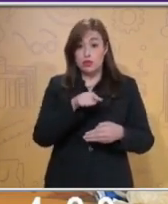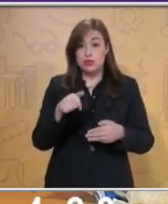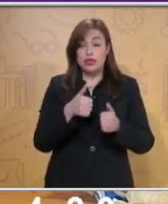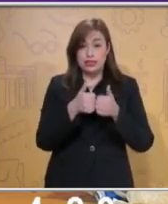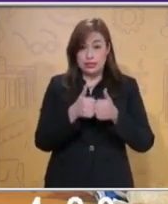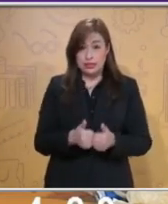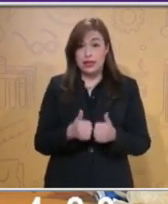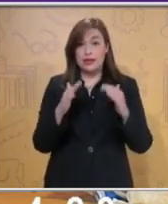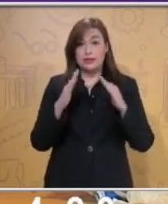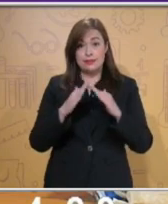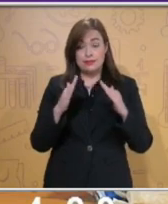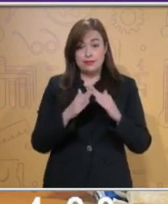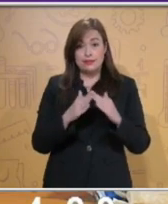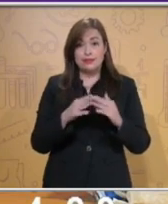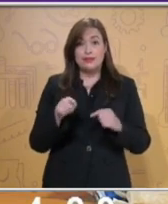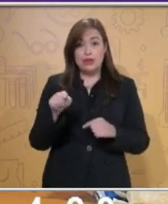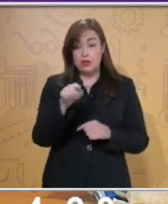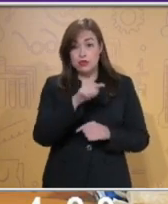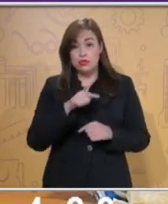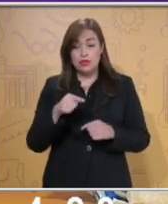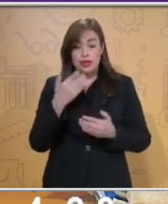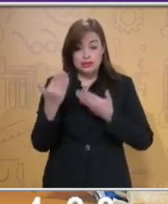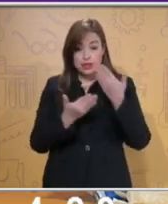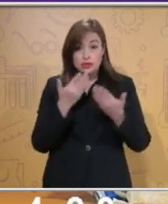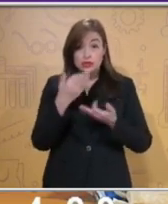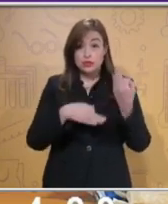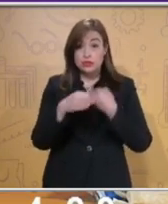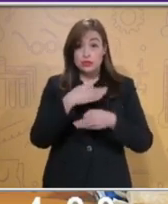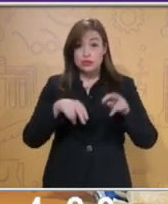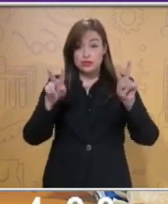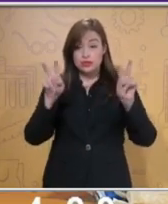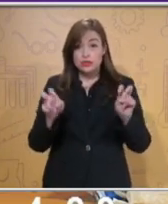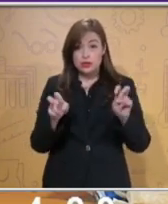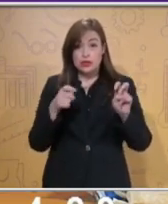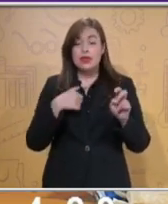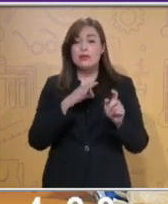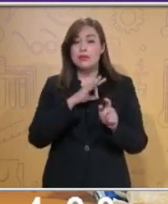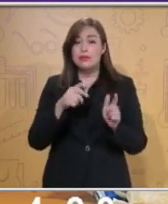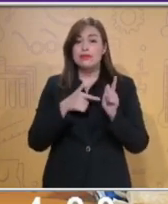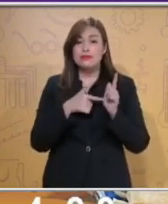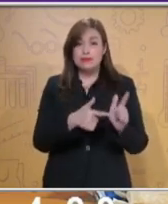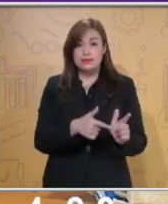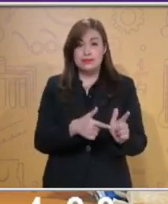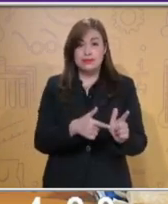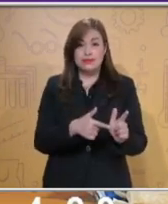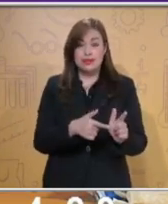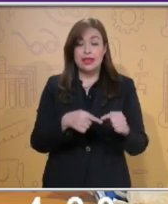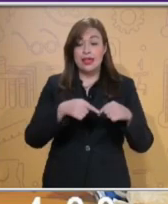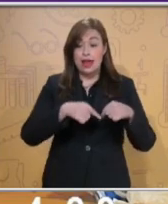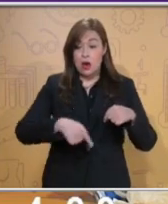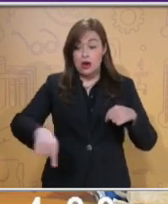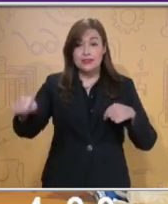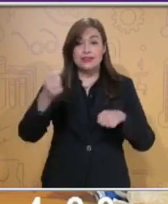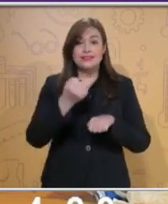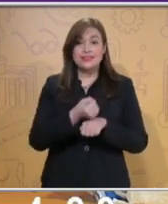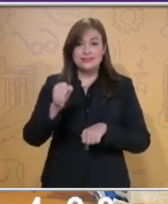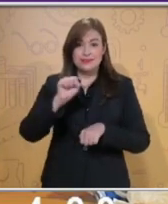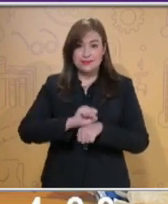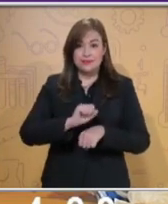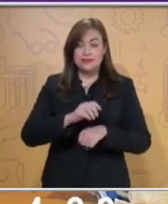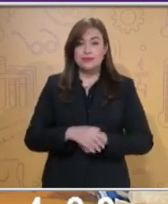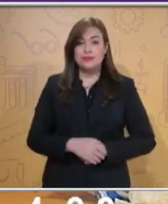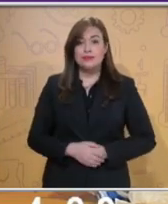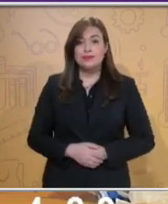you can study about all the topics that we are going to be continuing in this week. Well,